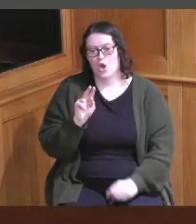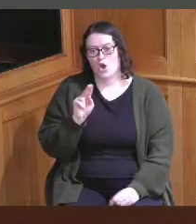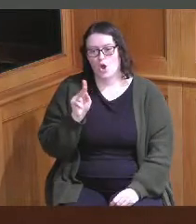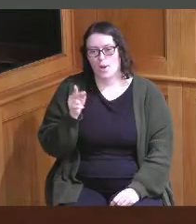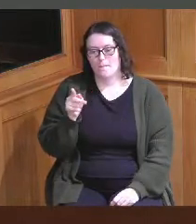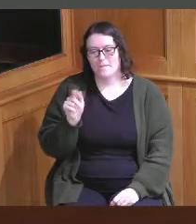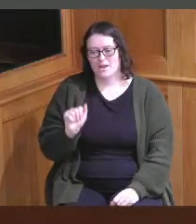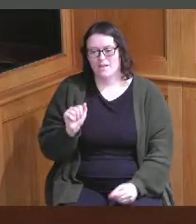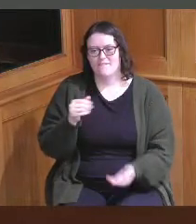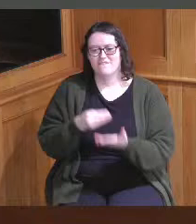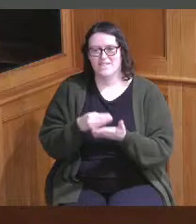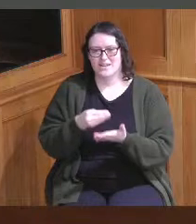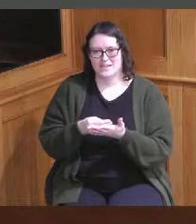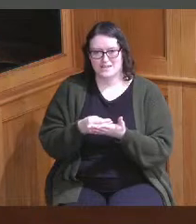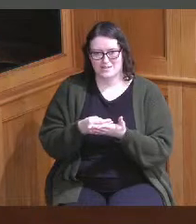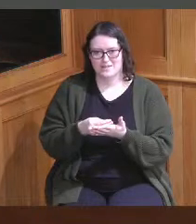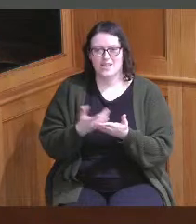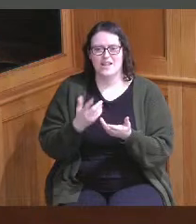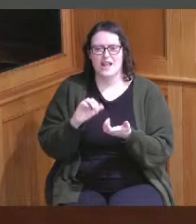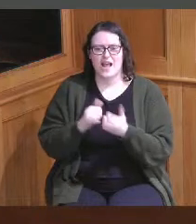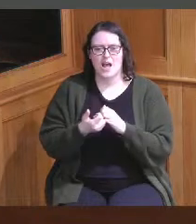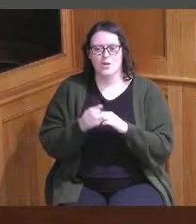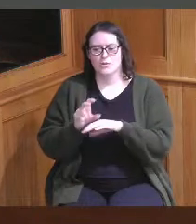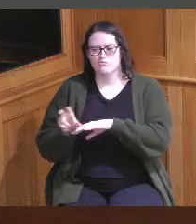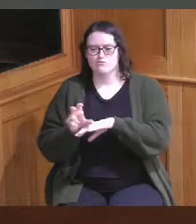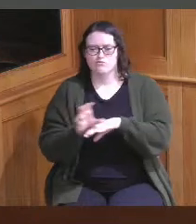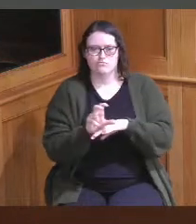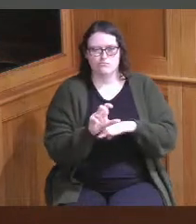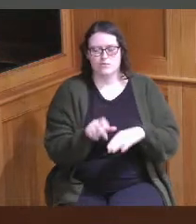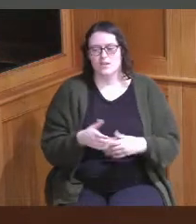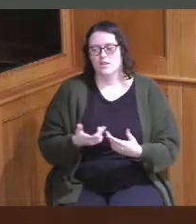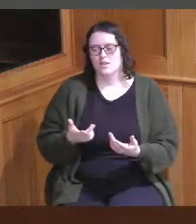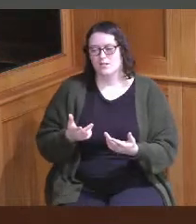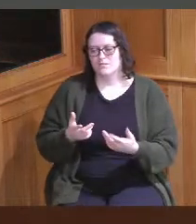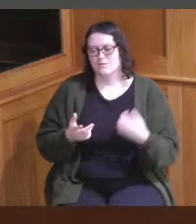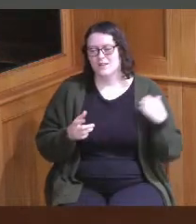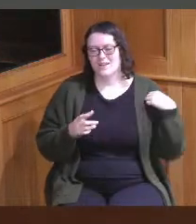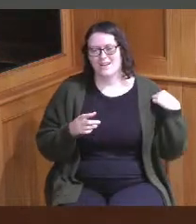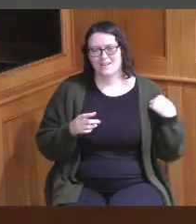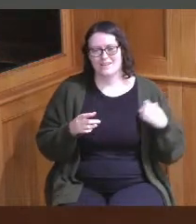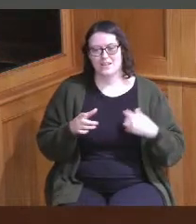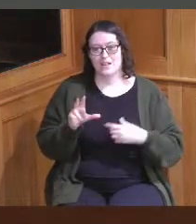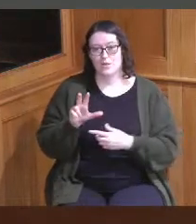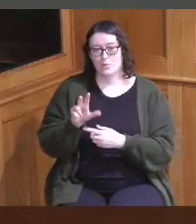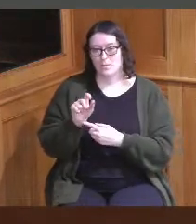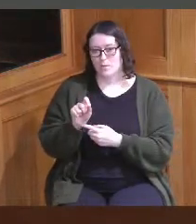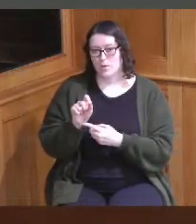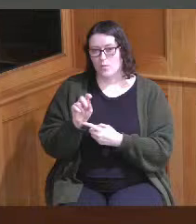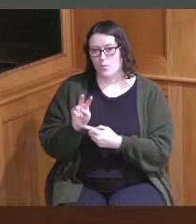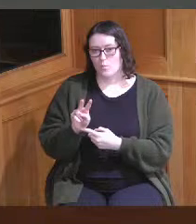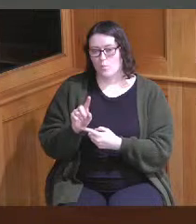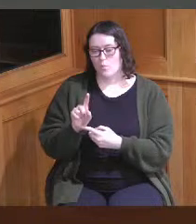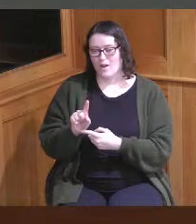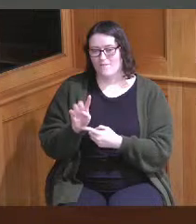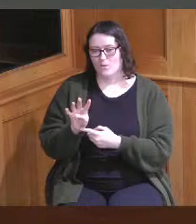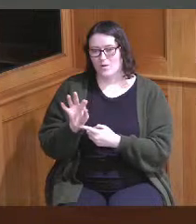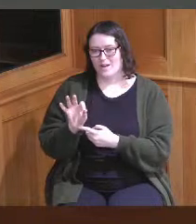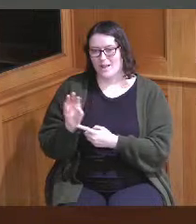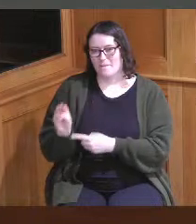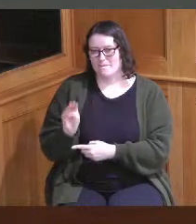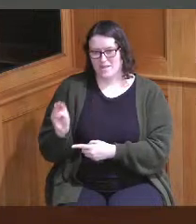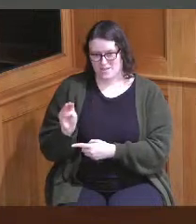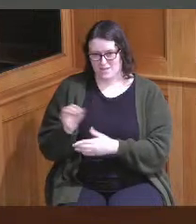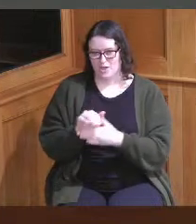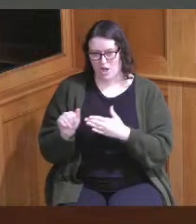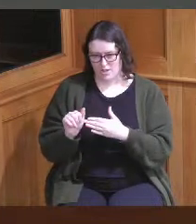funding plan and reallocating state and local fiscal recovery funds. This is in the amount of $3.149 million.